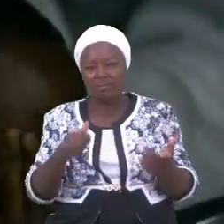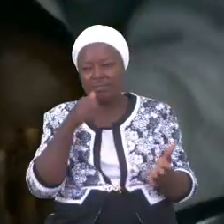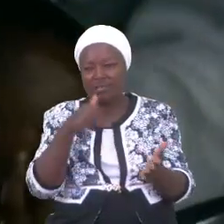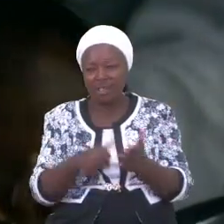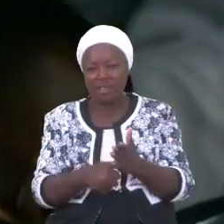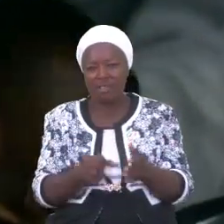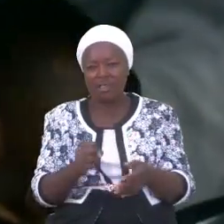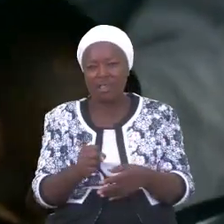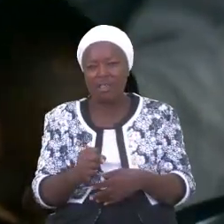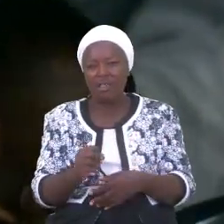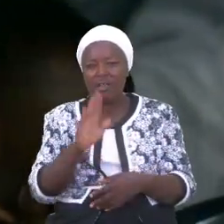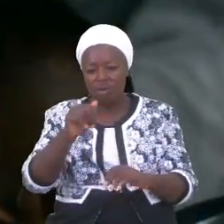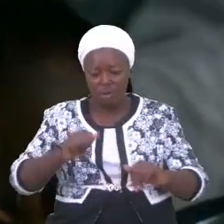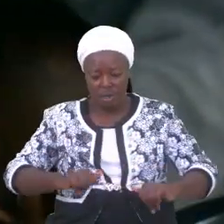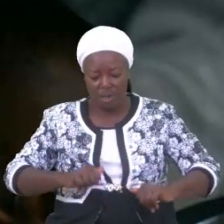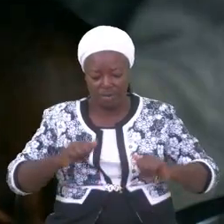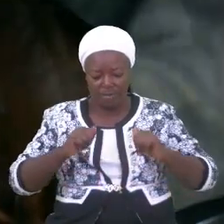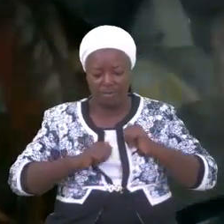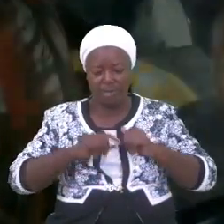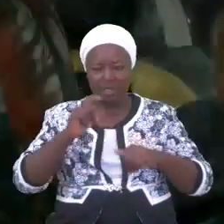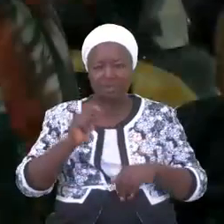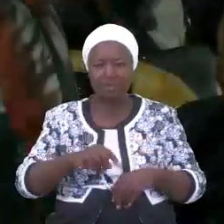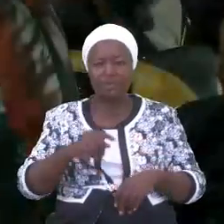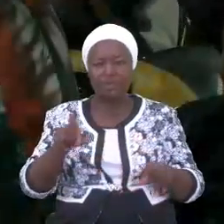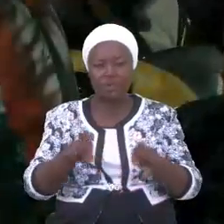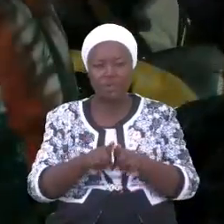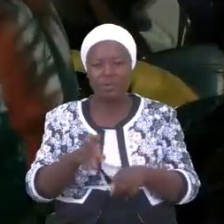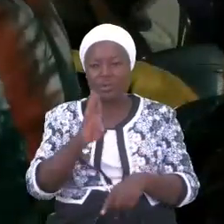Your address must also be correct.